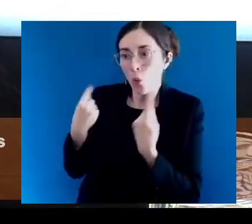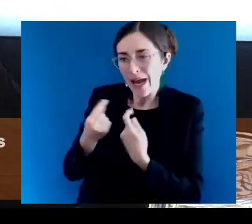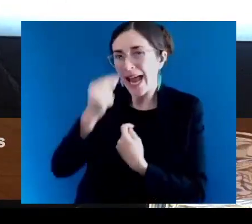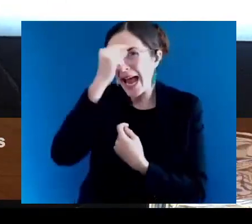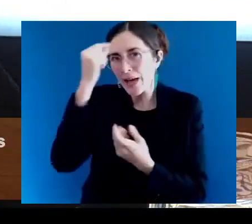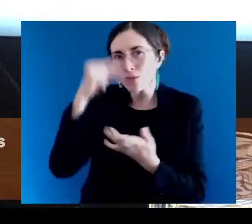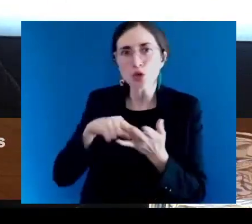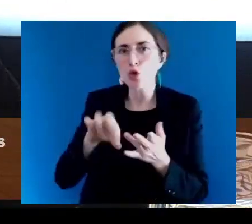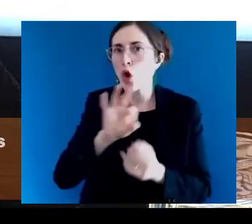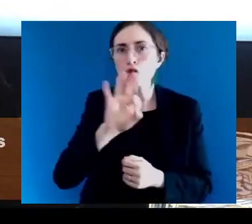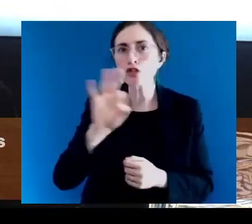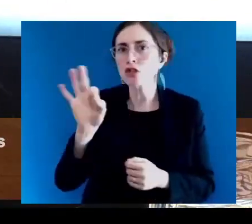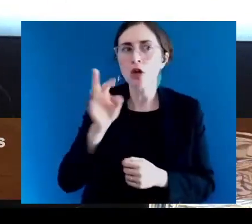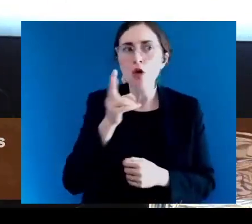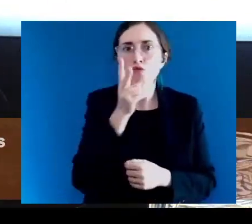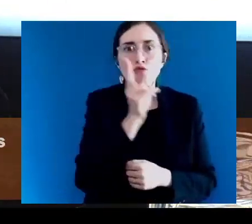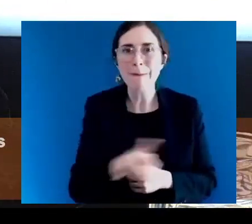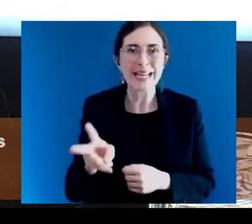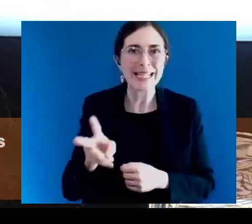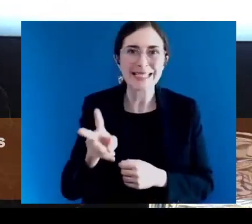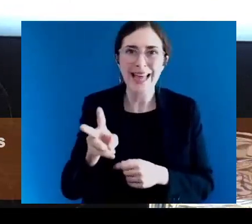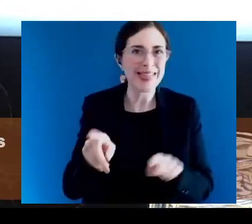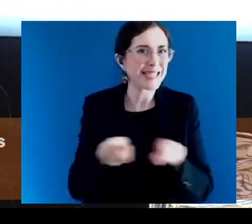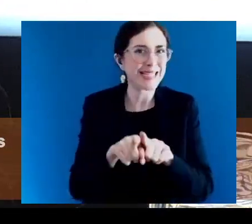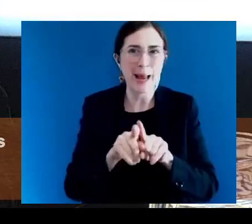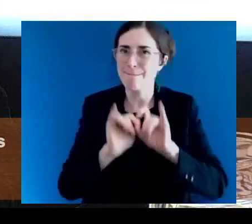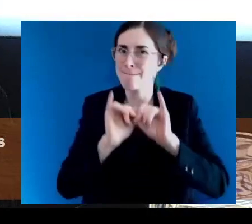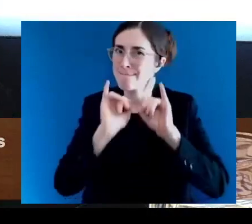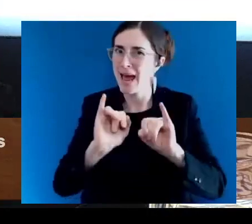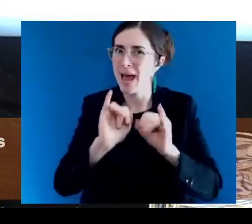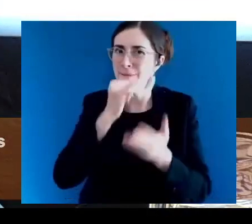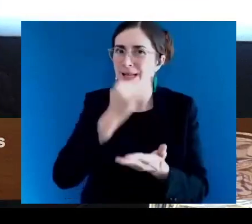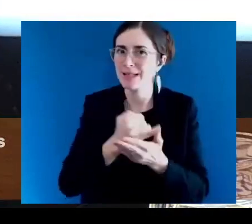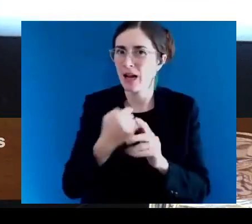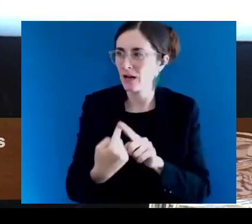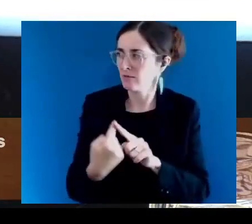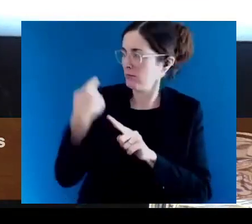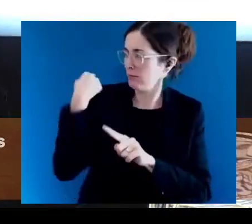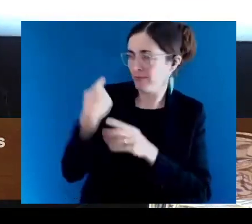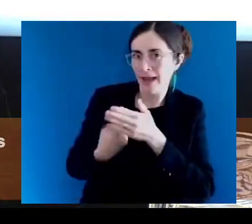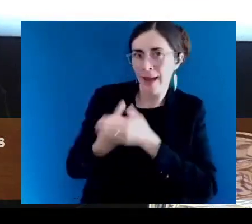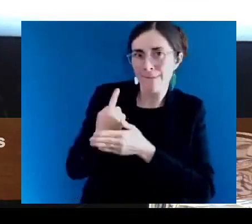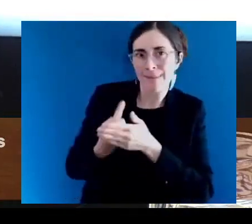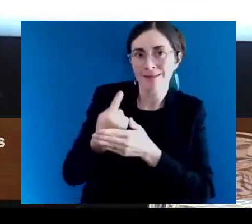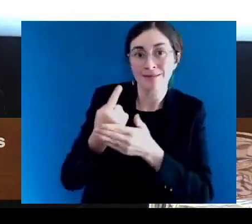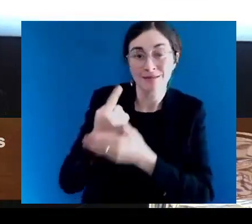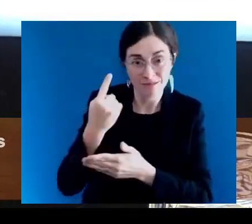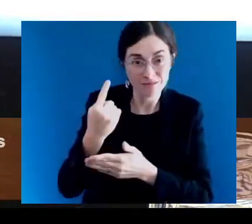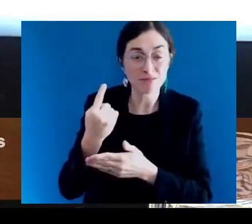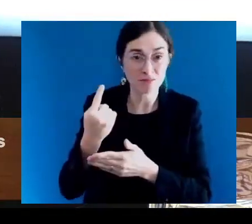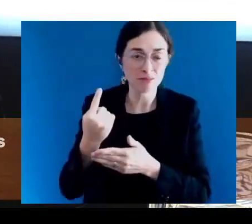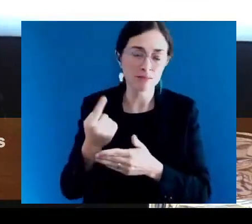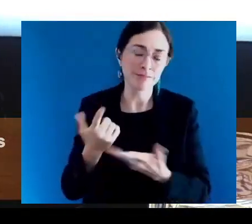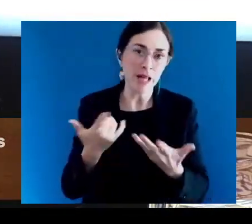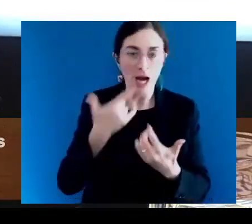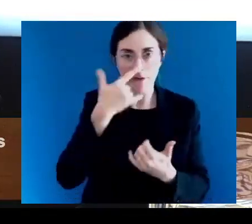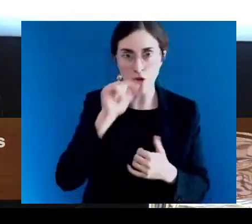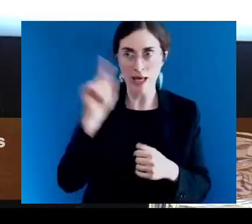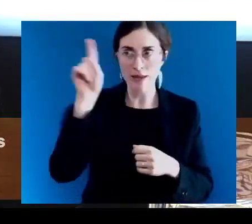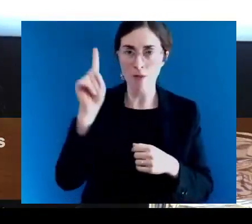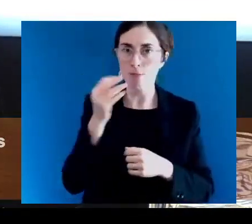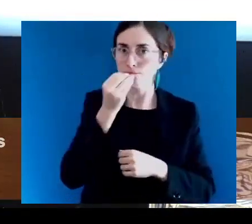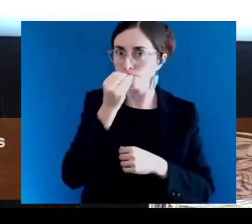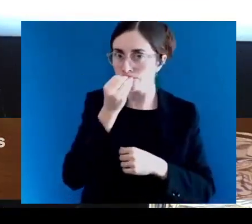of the past and to actually establish a system that very soon I'll be able to talk more about, that will actually